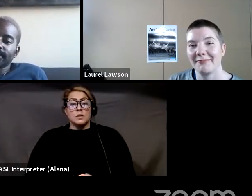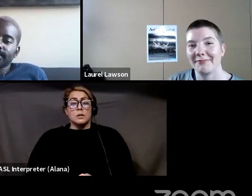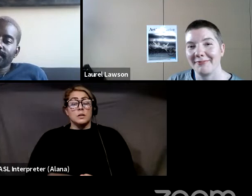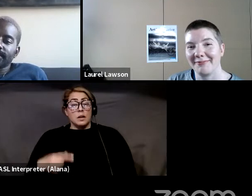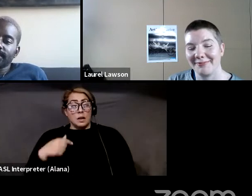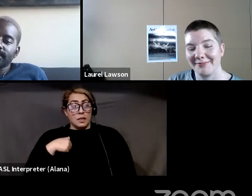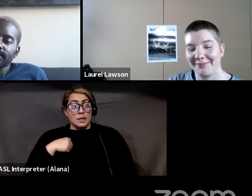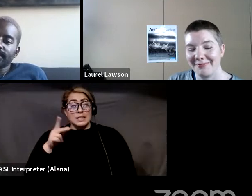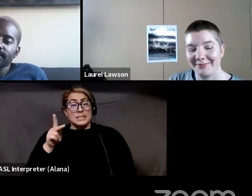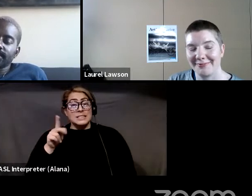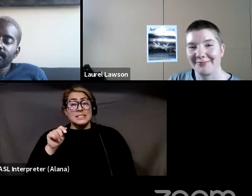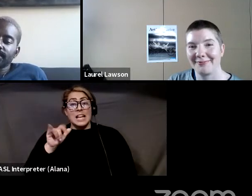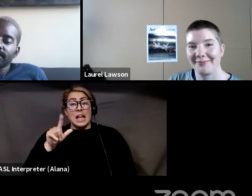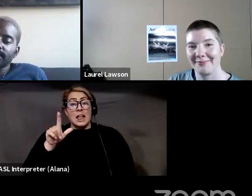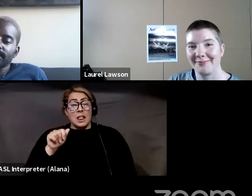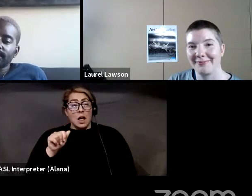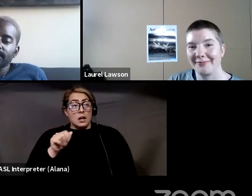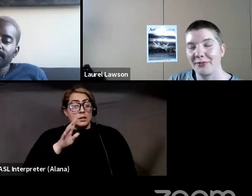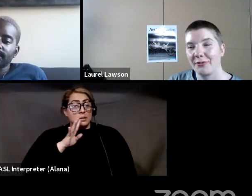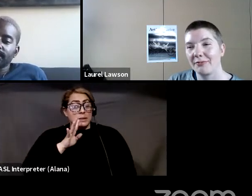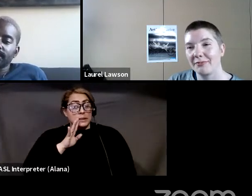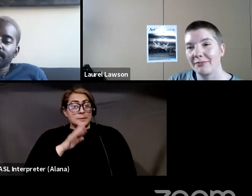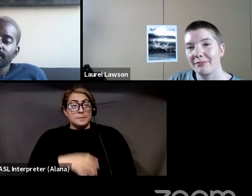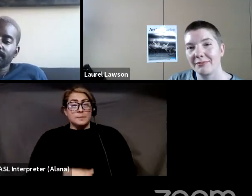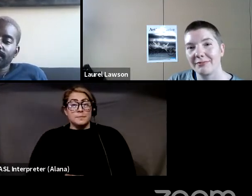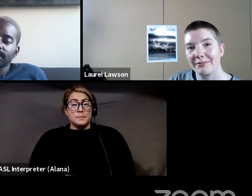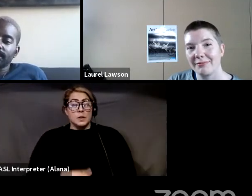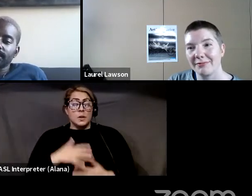This is Kayla speaking.